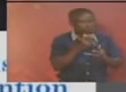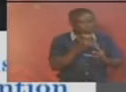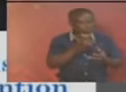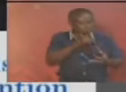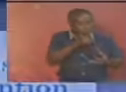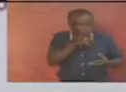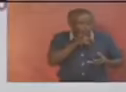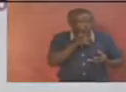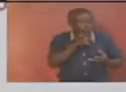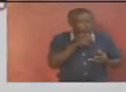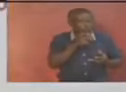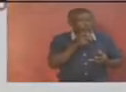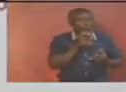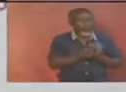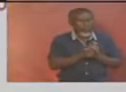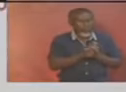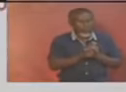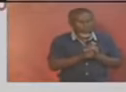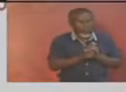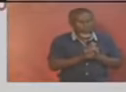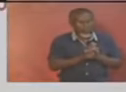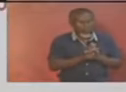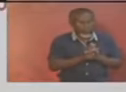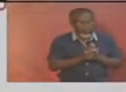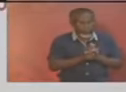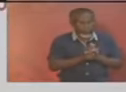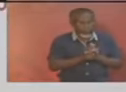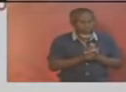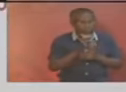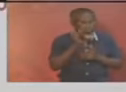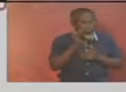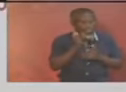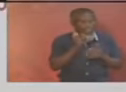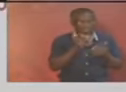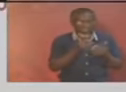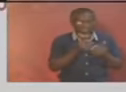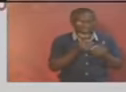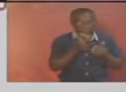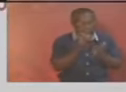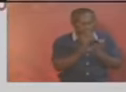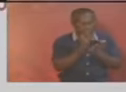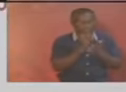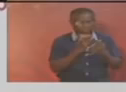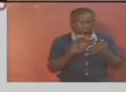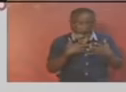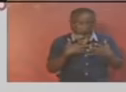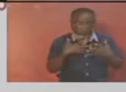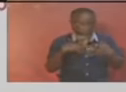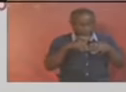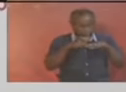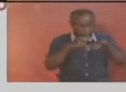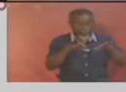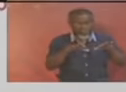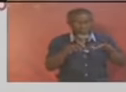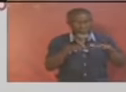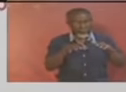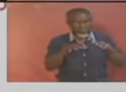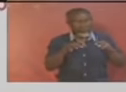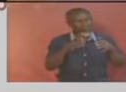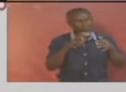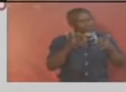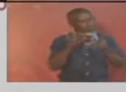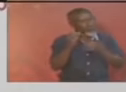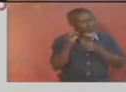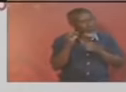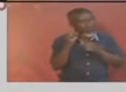that vaccines, are going to definitely prevent transmission. Right now, the most important thing is to